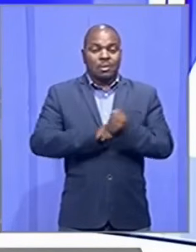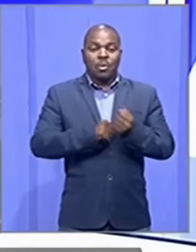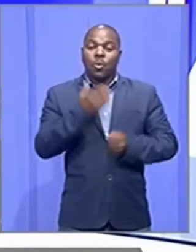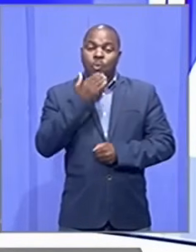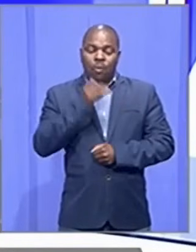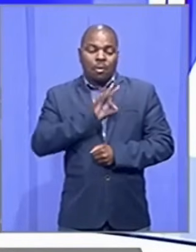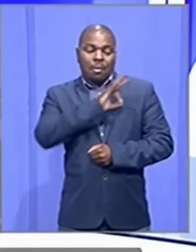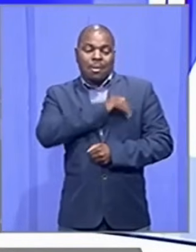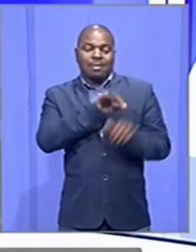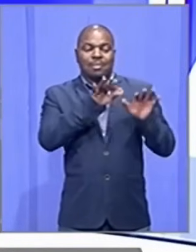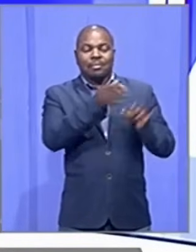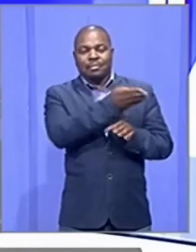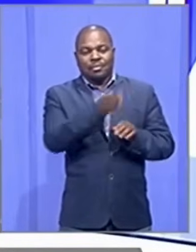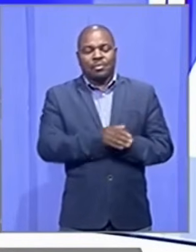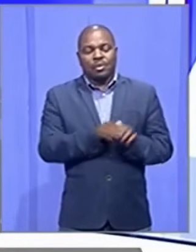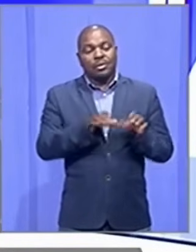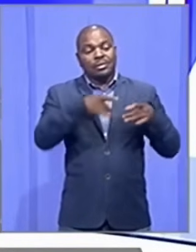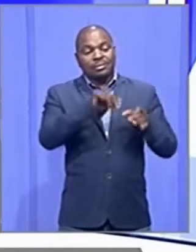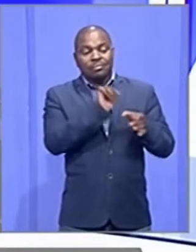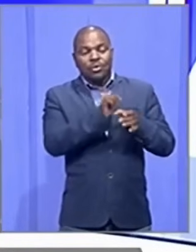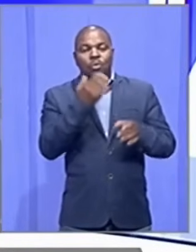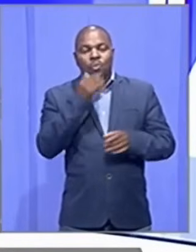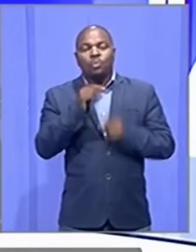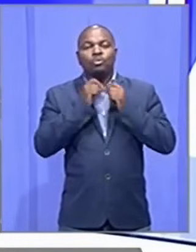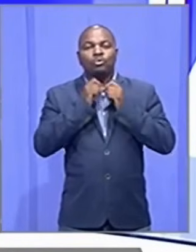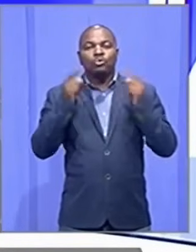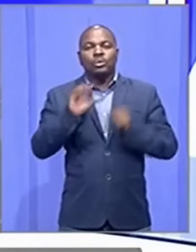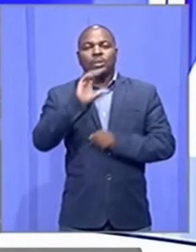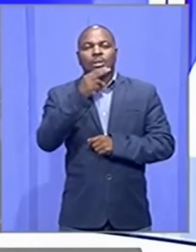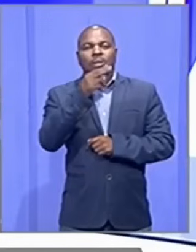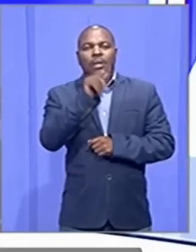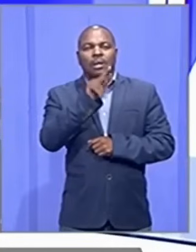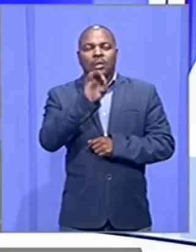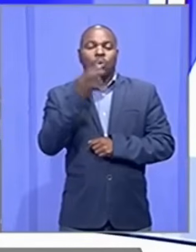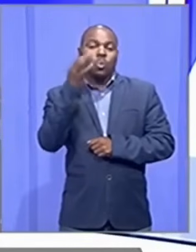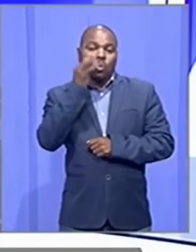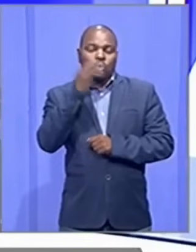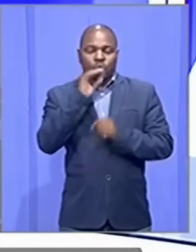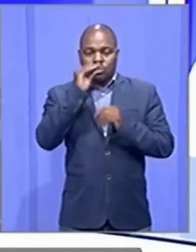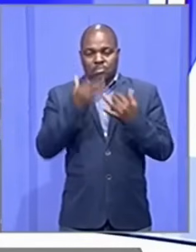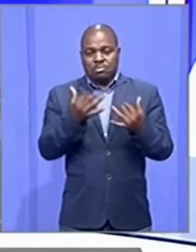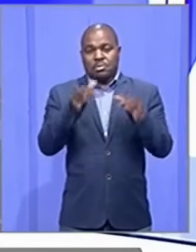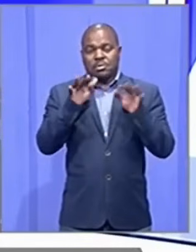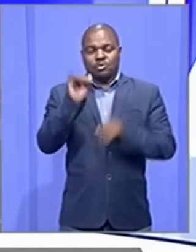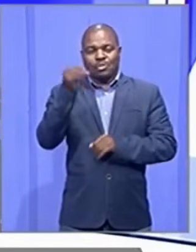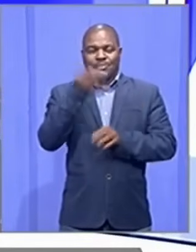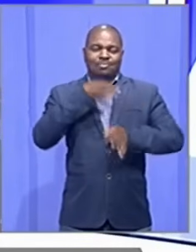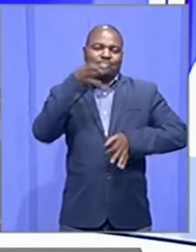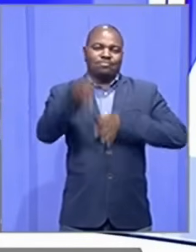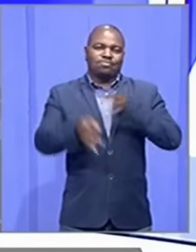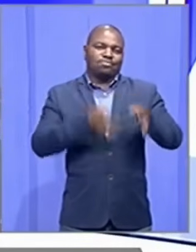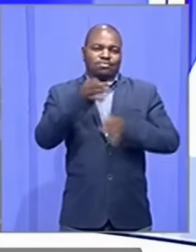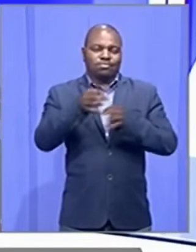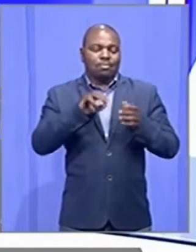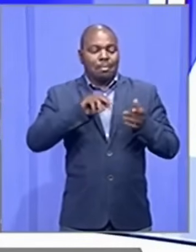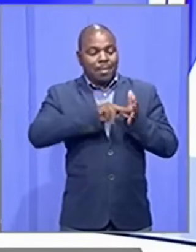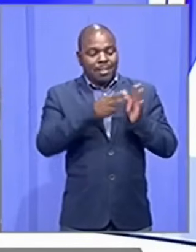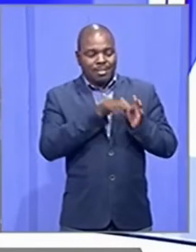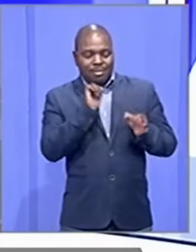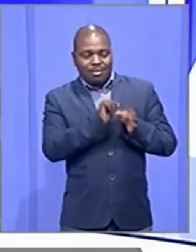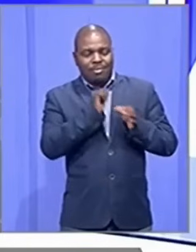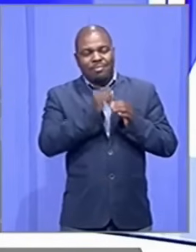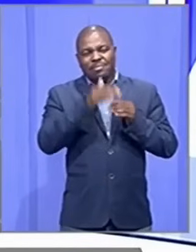Palestina. Modulasetulo wa komiti e le moruti Frank Chikane o re o ne a tshetlela baqolotsi ba ditaba puo a le Johannesburg ka merero ya komiti ya o